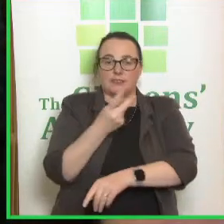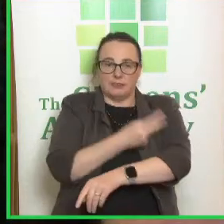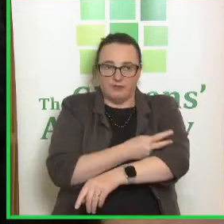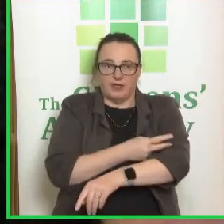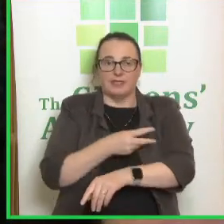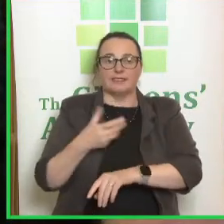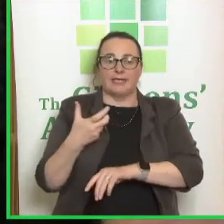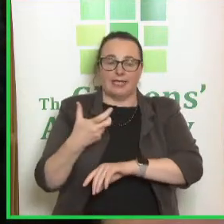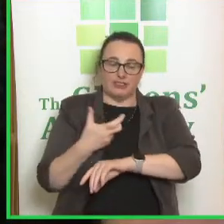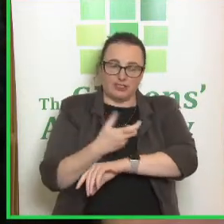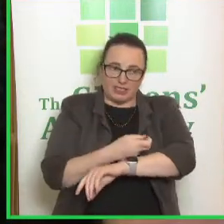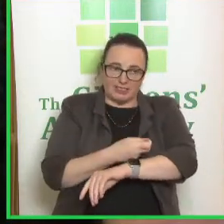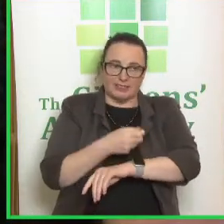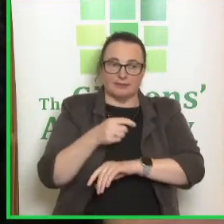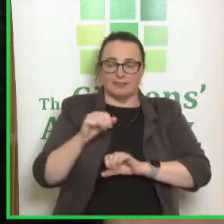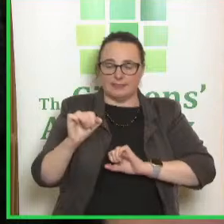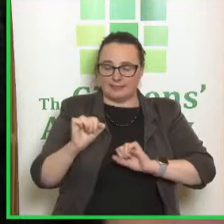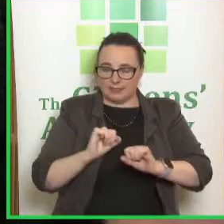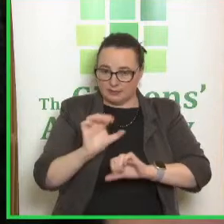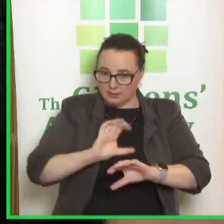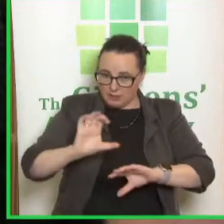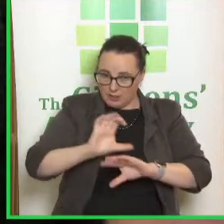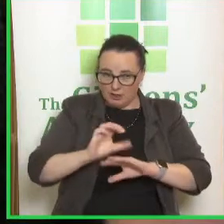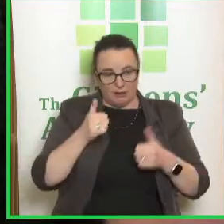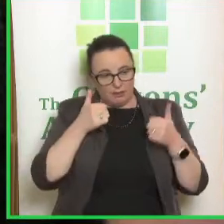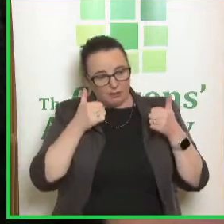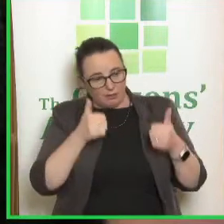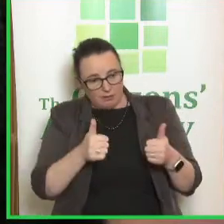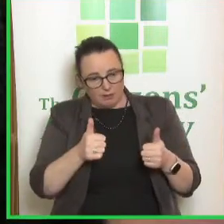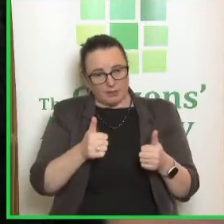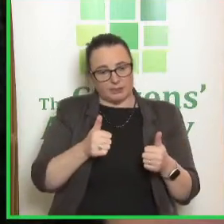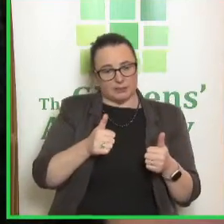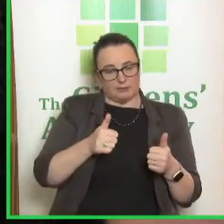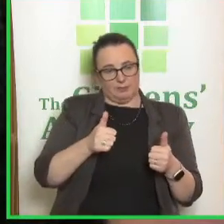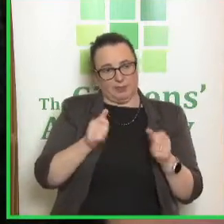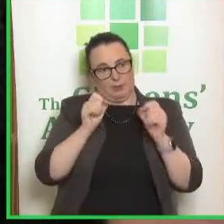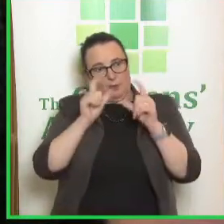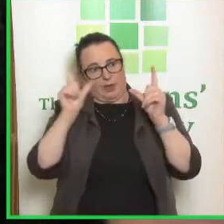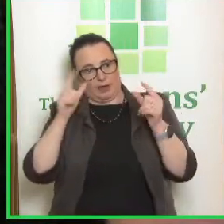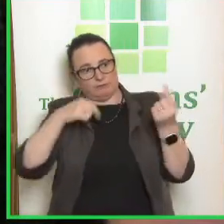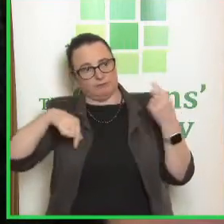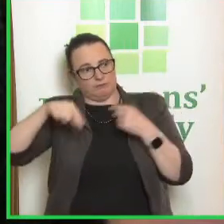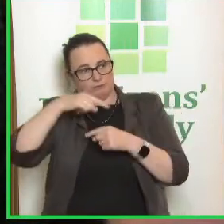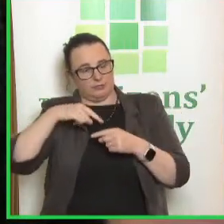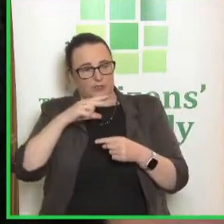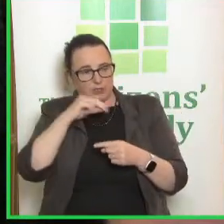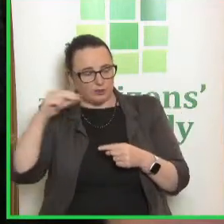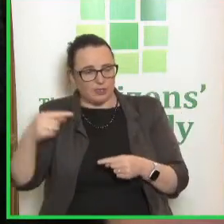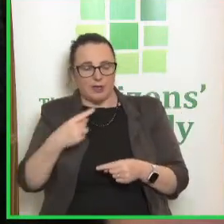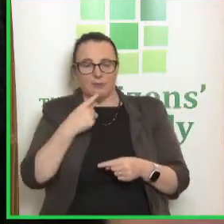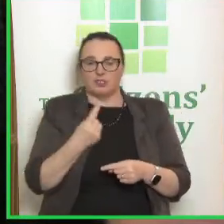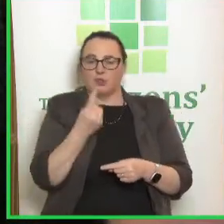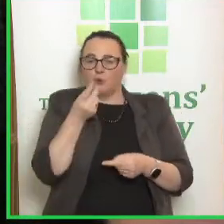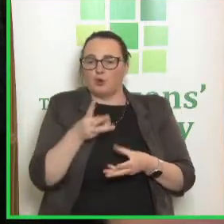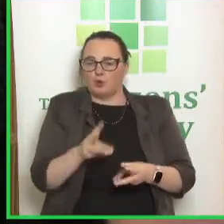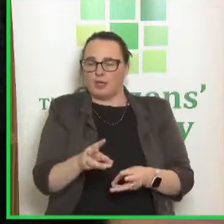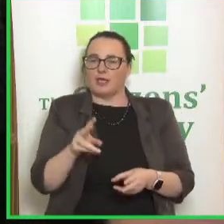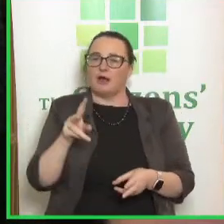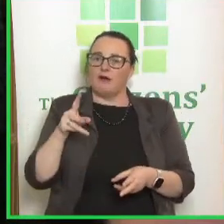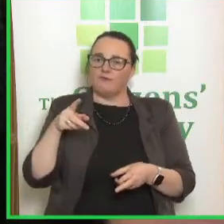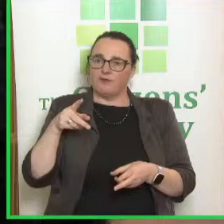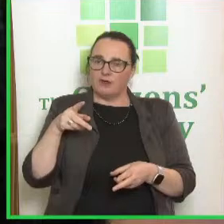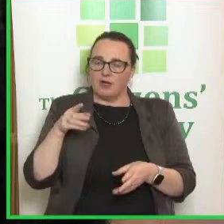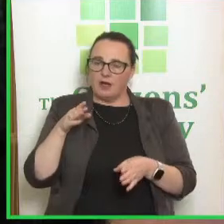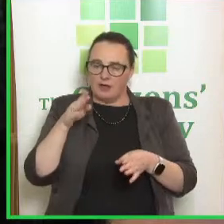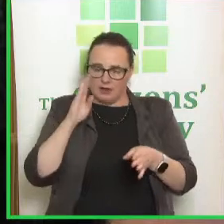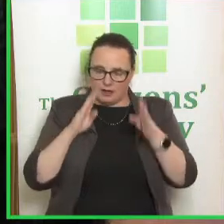it's got the headlines and it seems to be a wonderful initiative, it is only one element of a harm reduction response, which includes